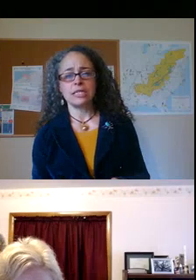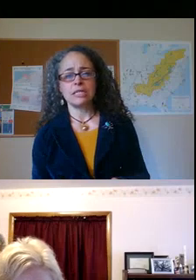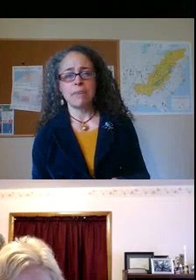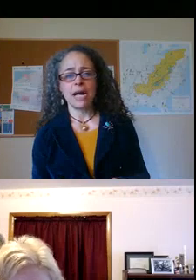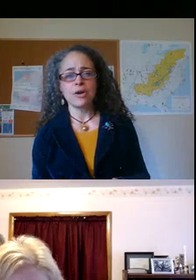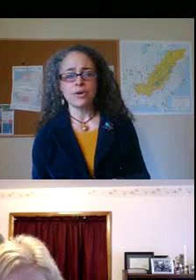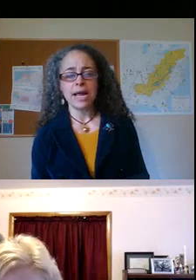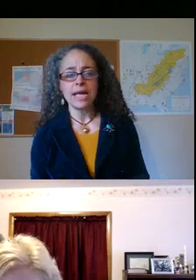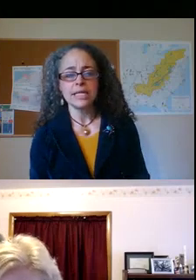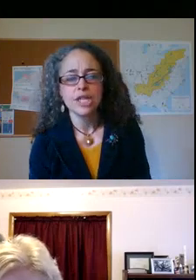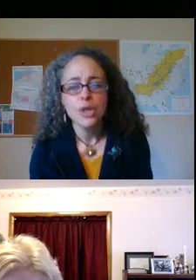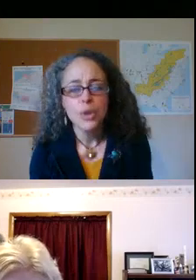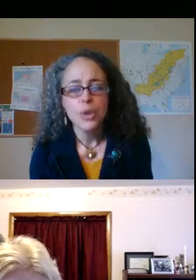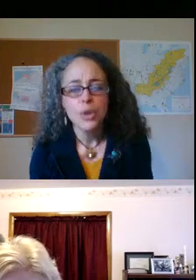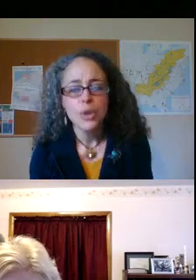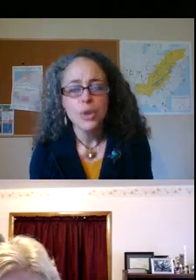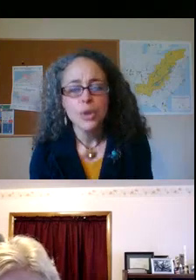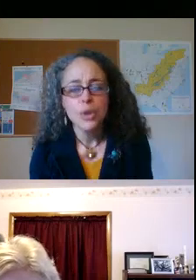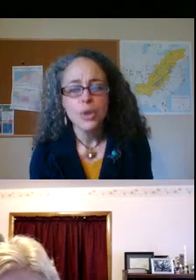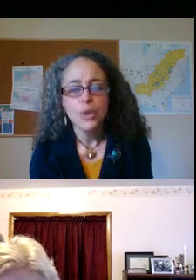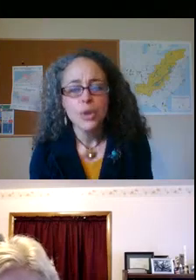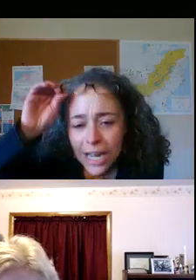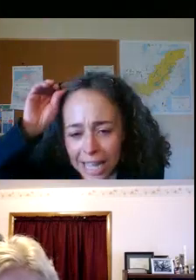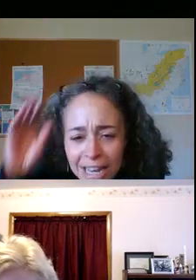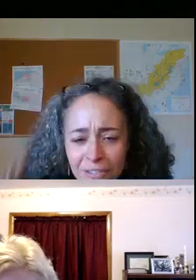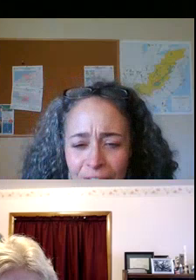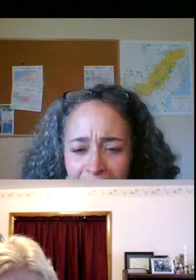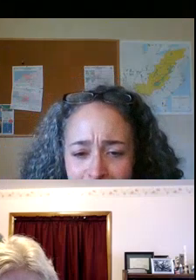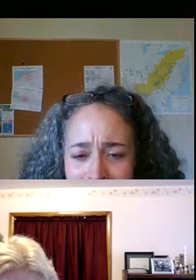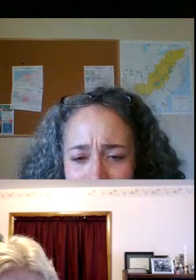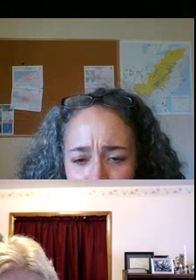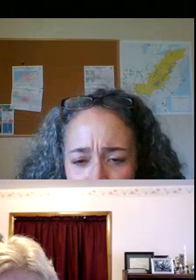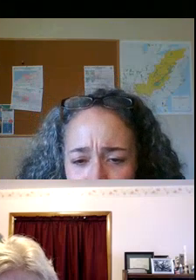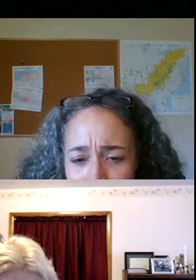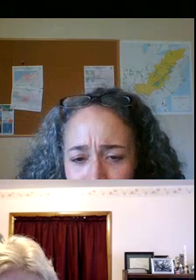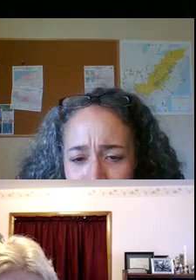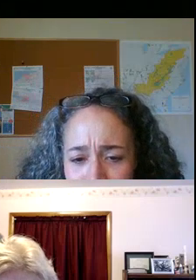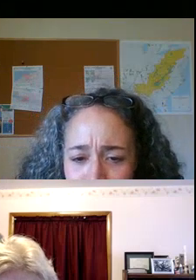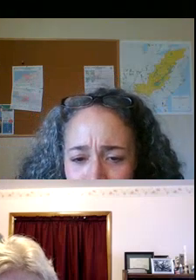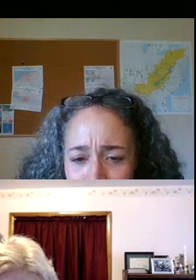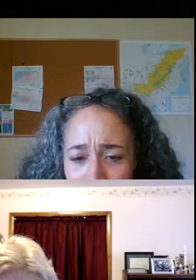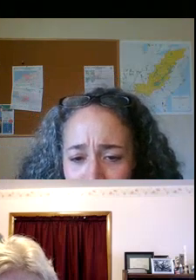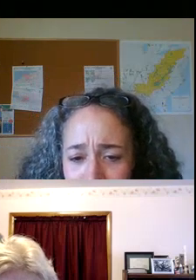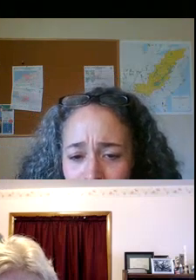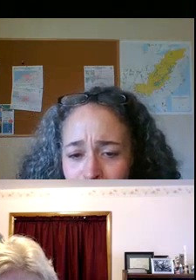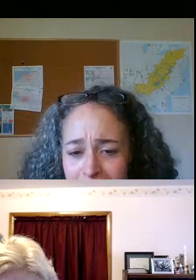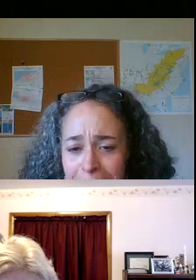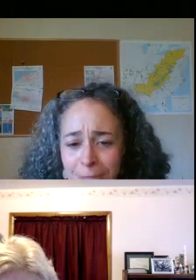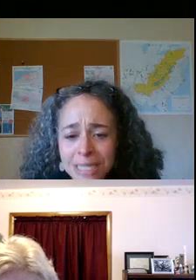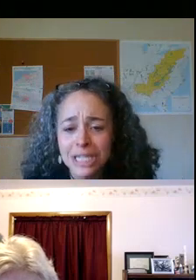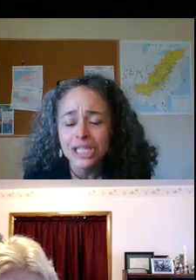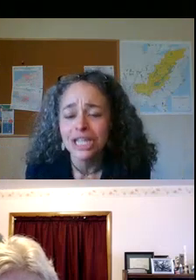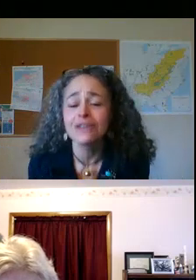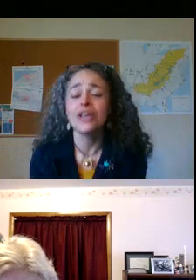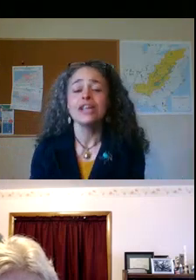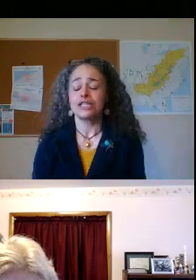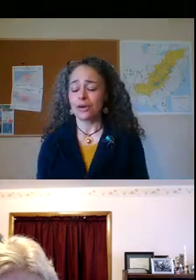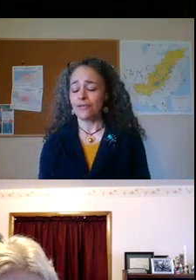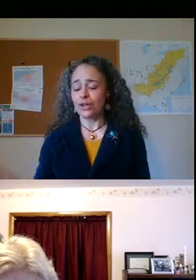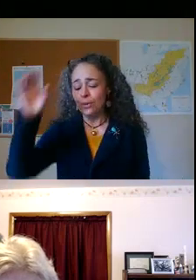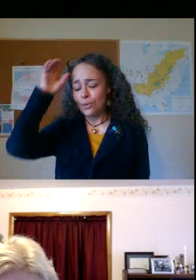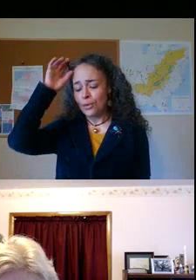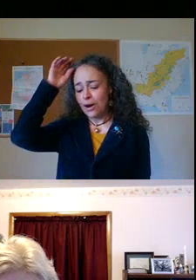also the Inspire grant, which stands for Investment Supporting Partnerships in Recovery Ecosystems